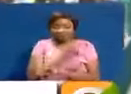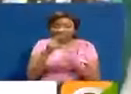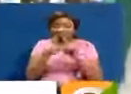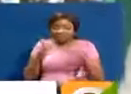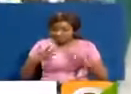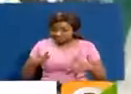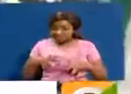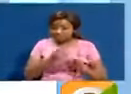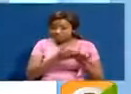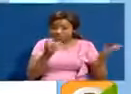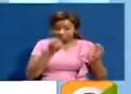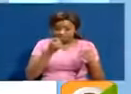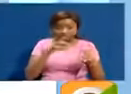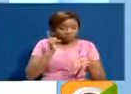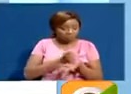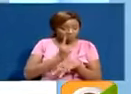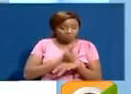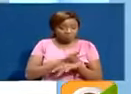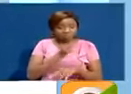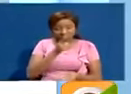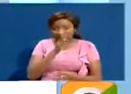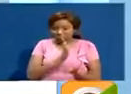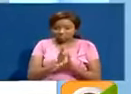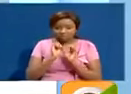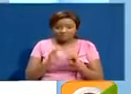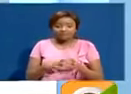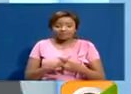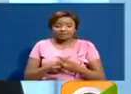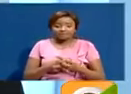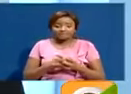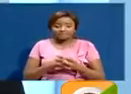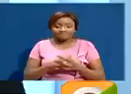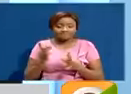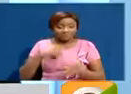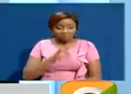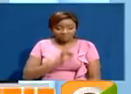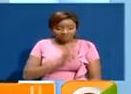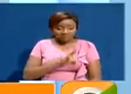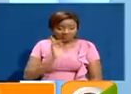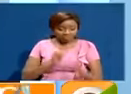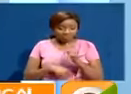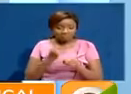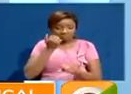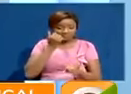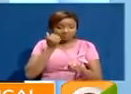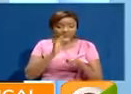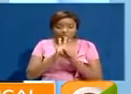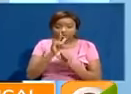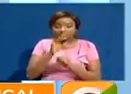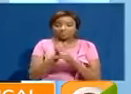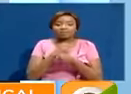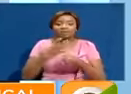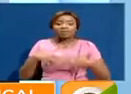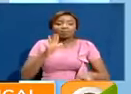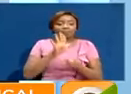be further from the truth. There is a fear that our cases might actually be going up, and this may be attributed to